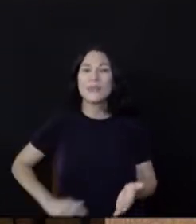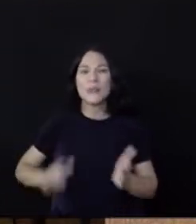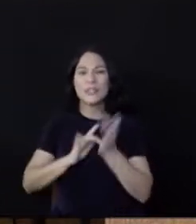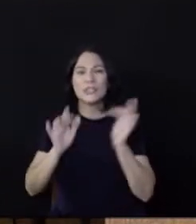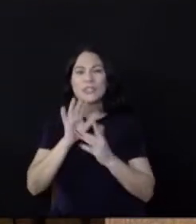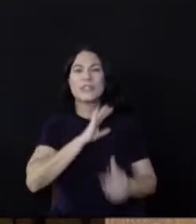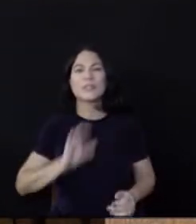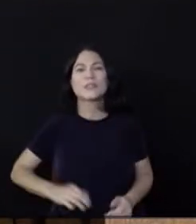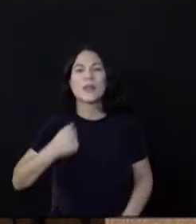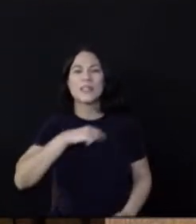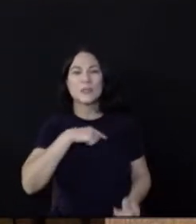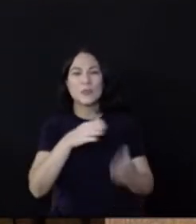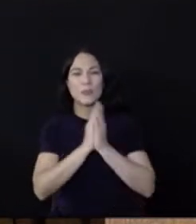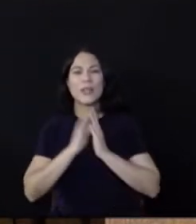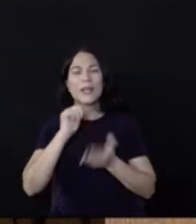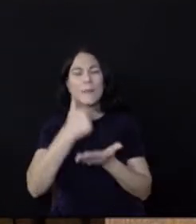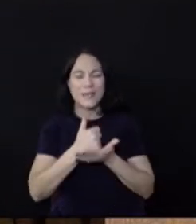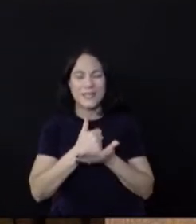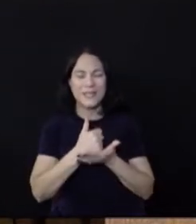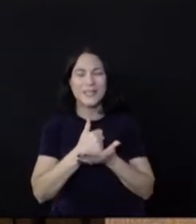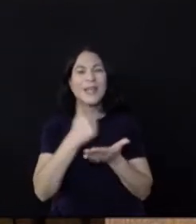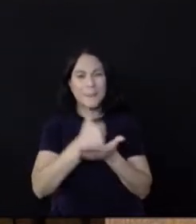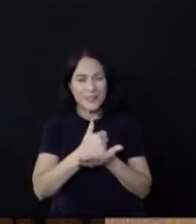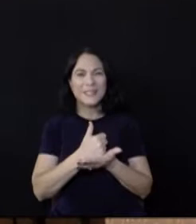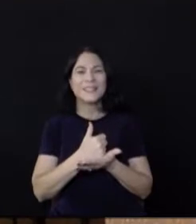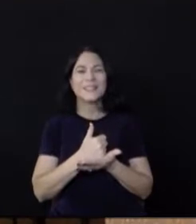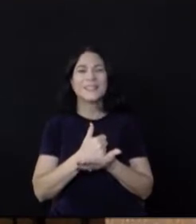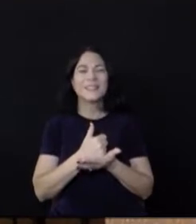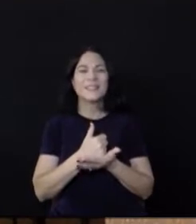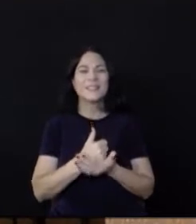Christ, we pray. Amen. Amen.